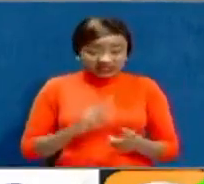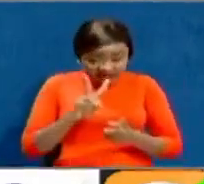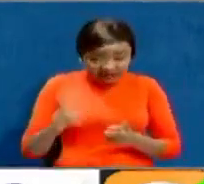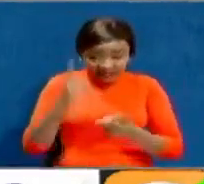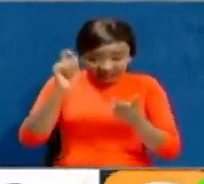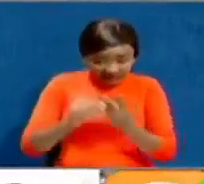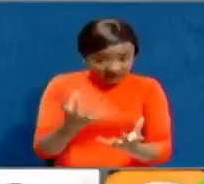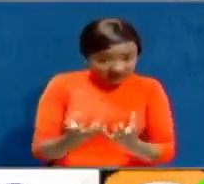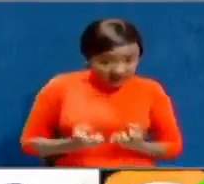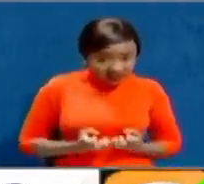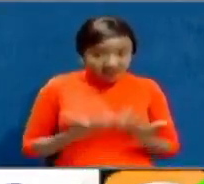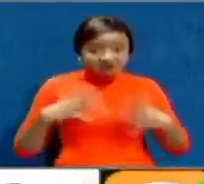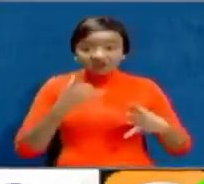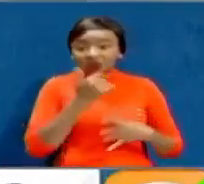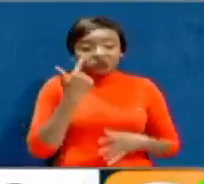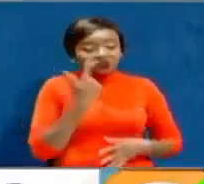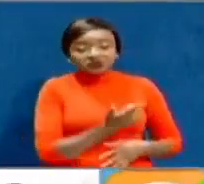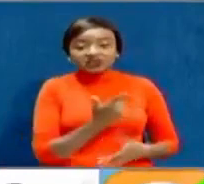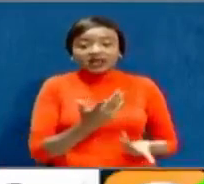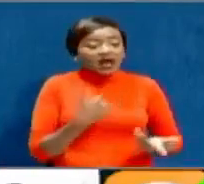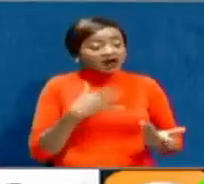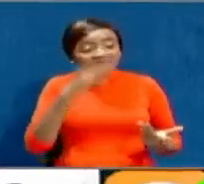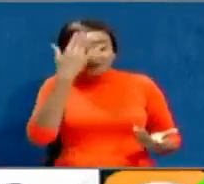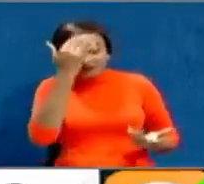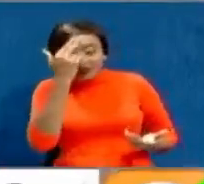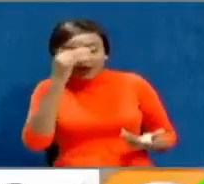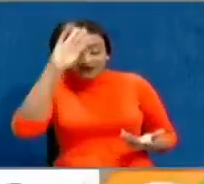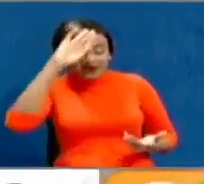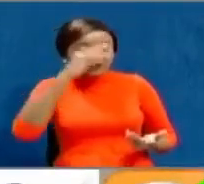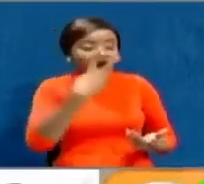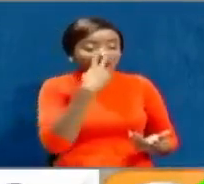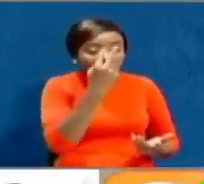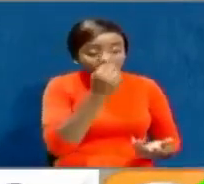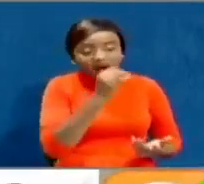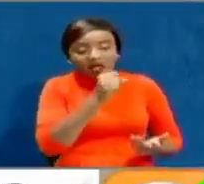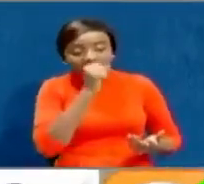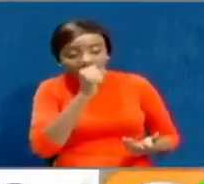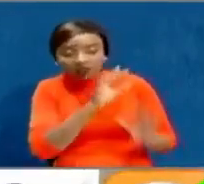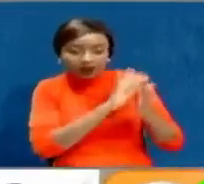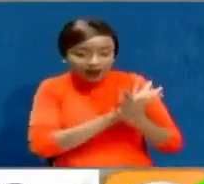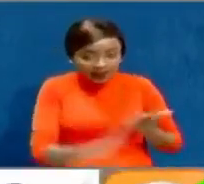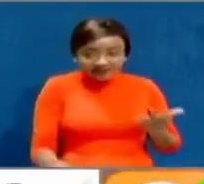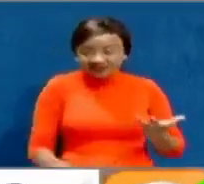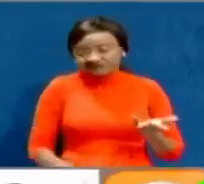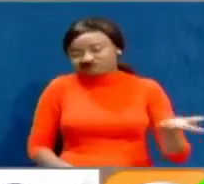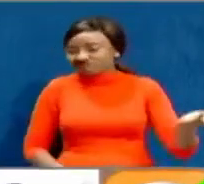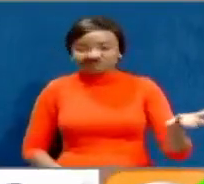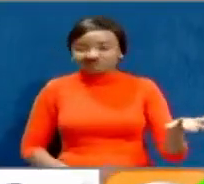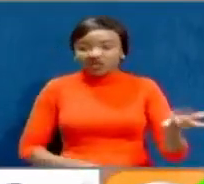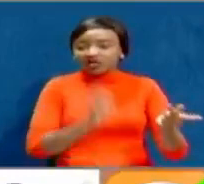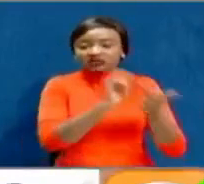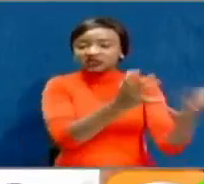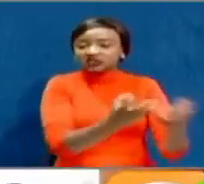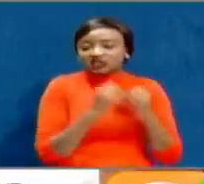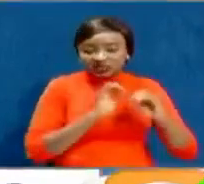out second tests for patients falling in the category of asymptomatic, mild and moderate. These, however, excludes